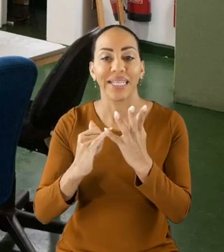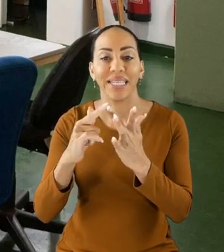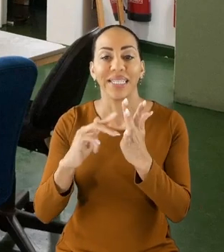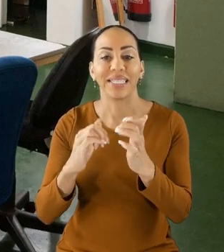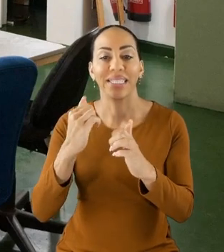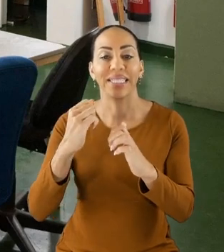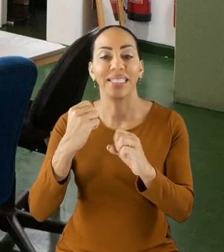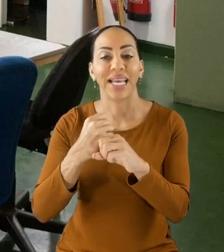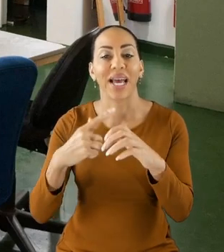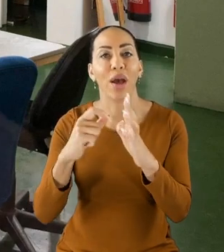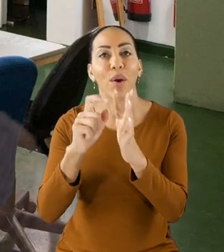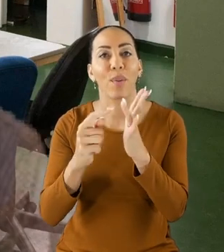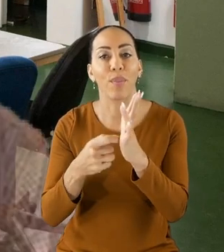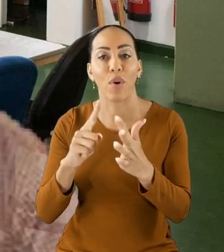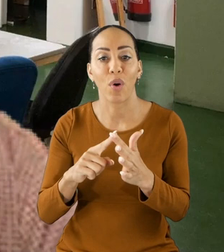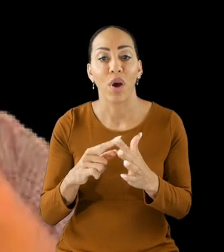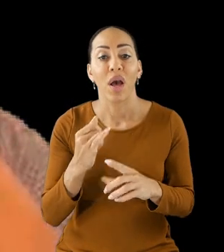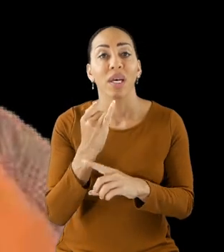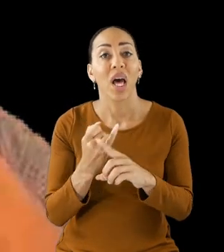So it's 6:30 p.m. here.